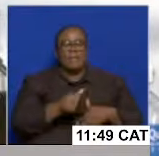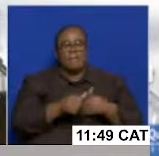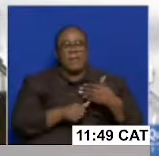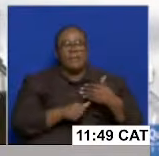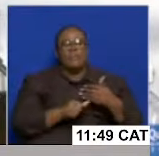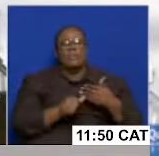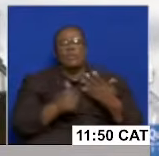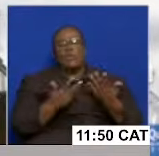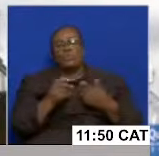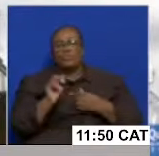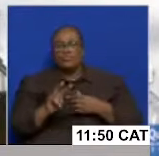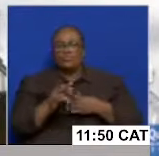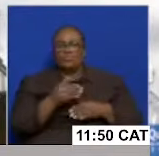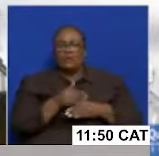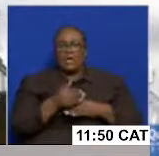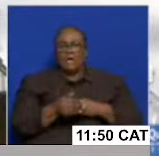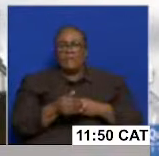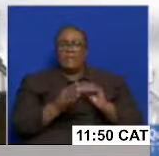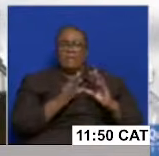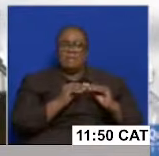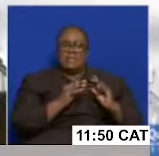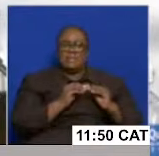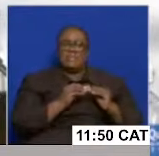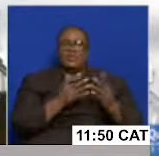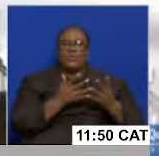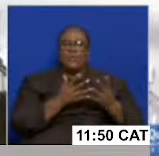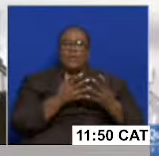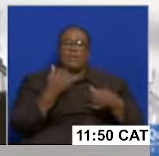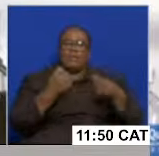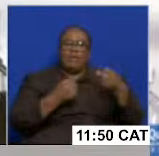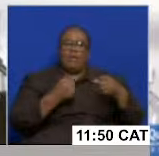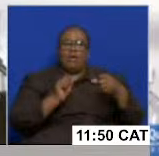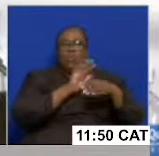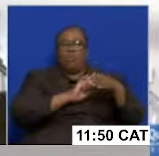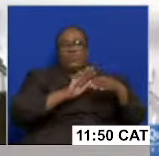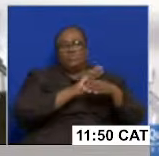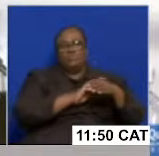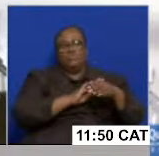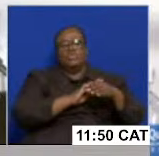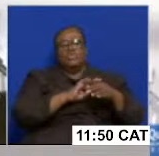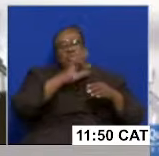Officer Stolz contacted me and told me that the owner of the